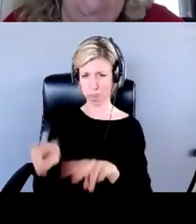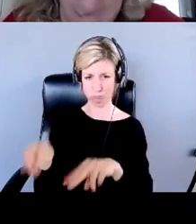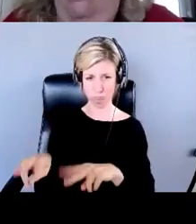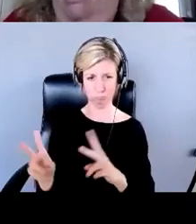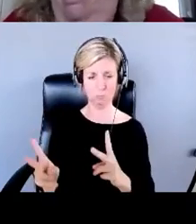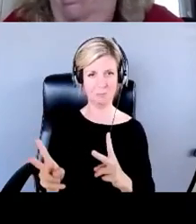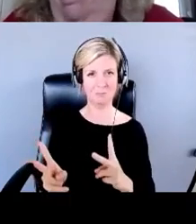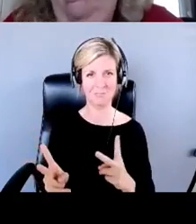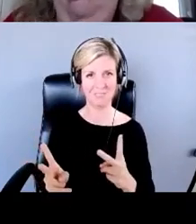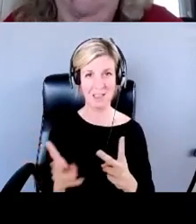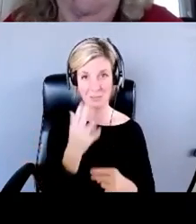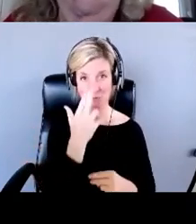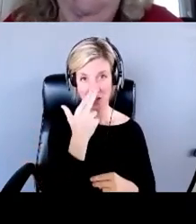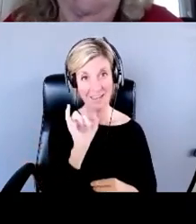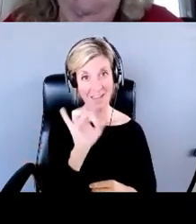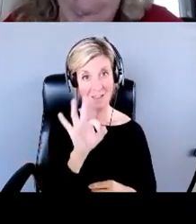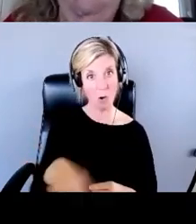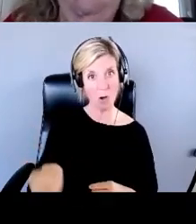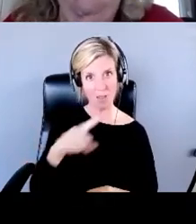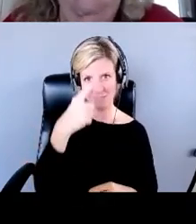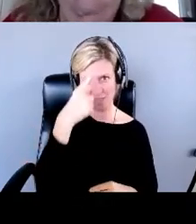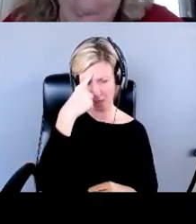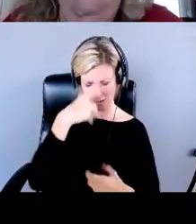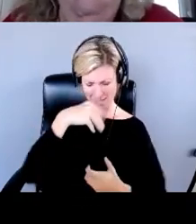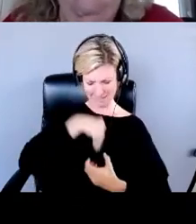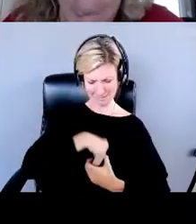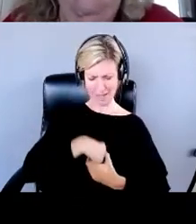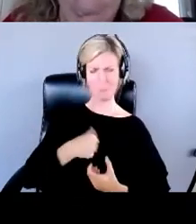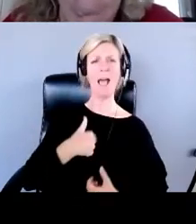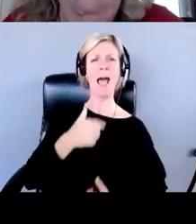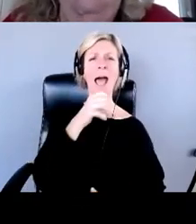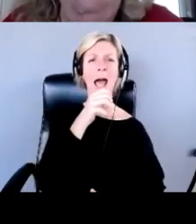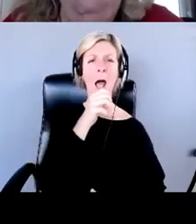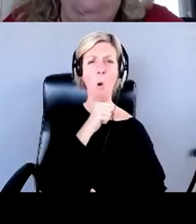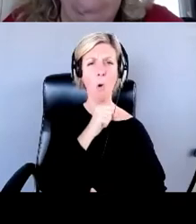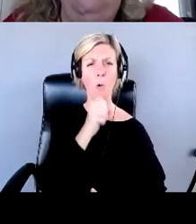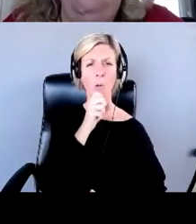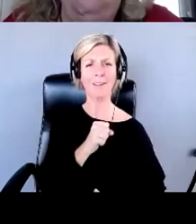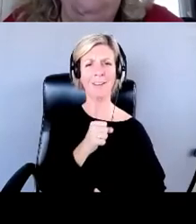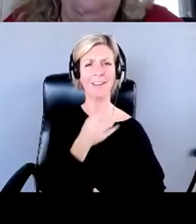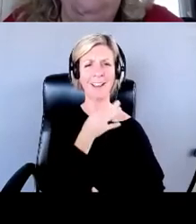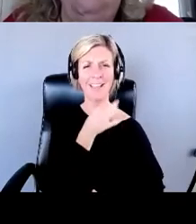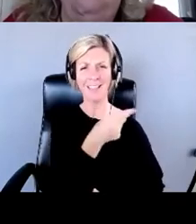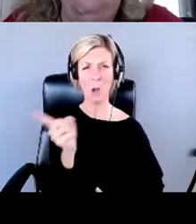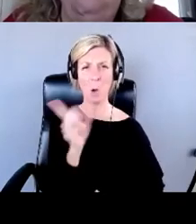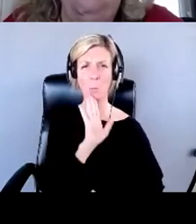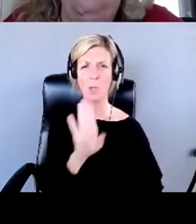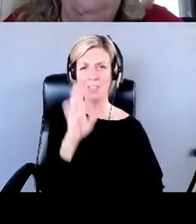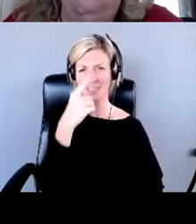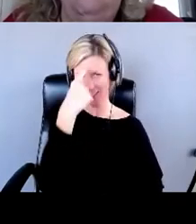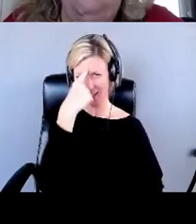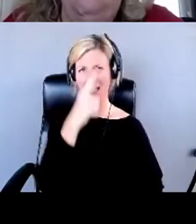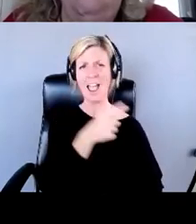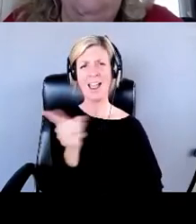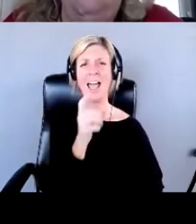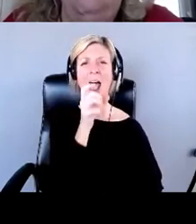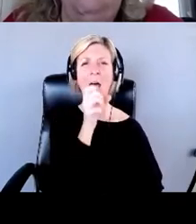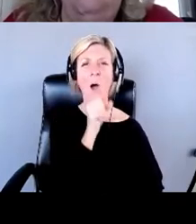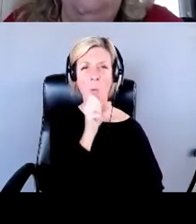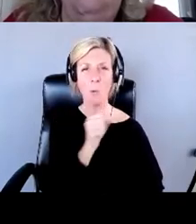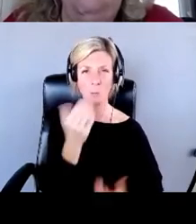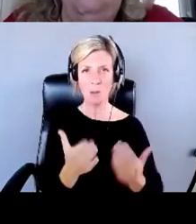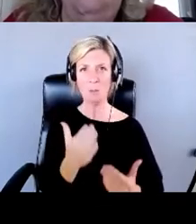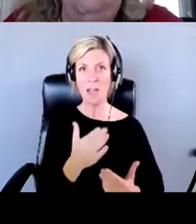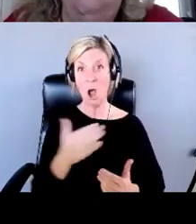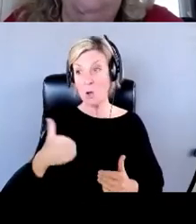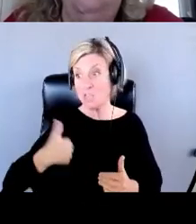biologically, chronologically, or psychologically. I thought I saw a name pop up, Olive Bryanton from Prince Edward Island,